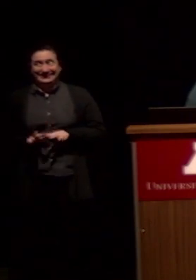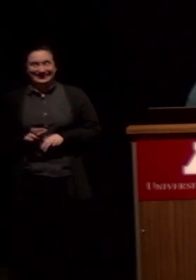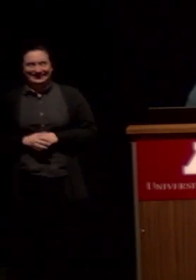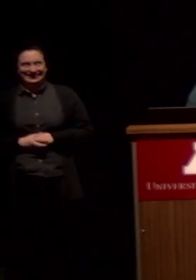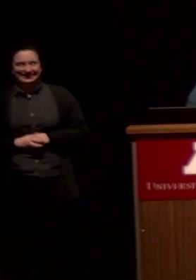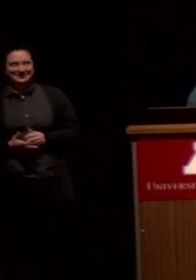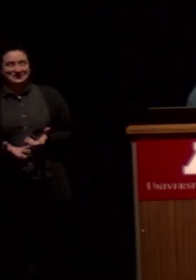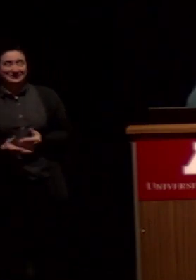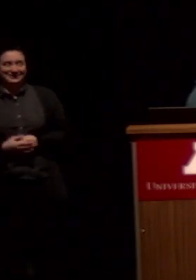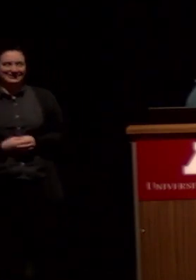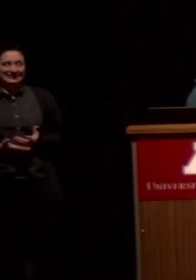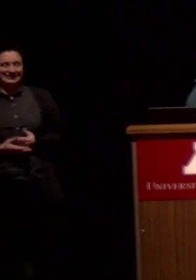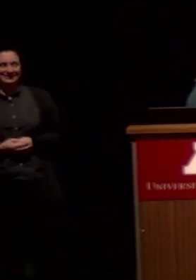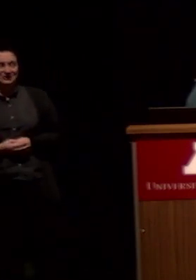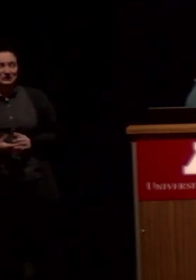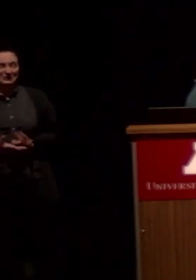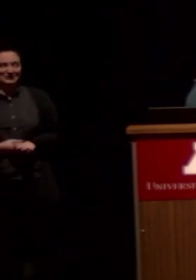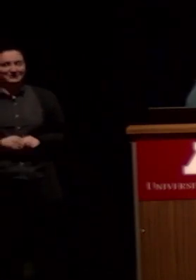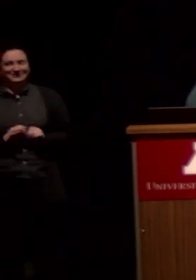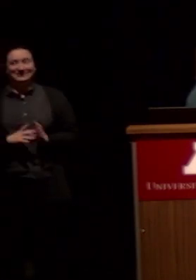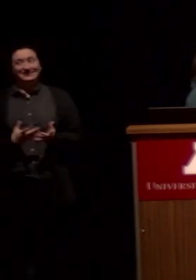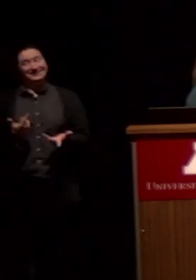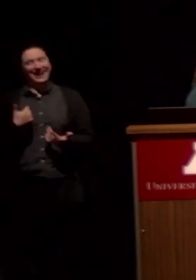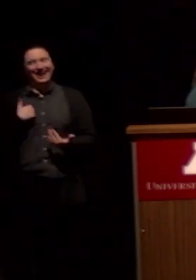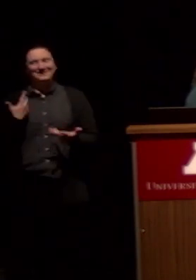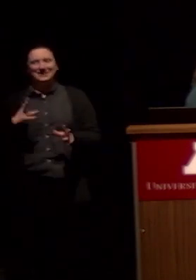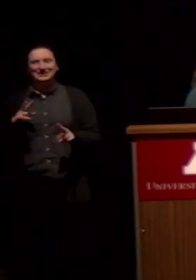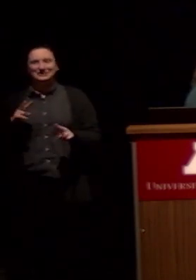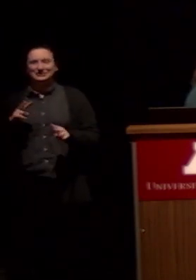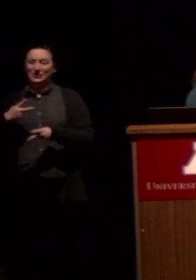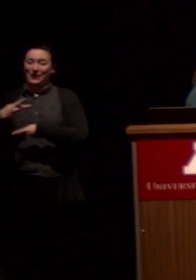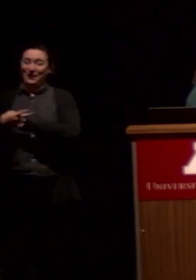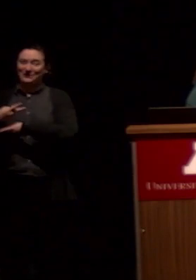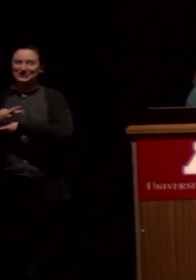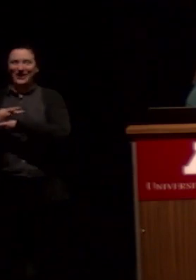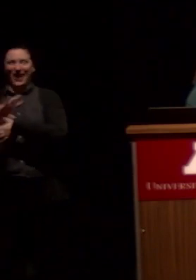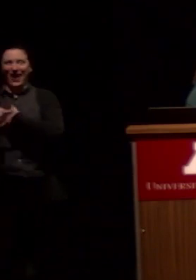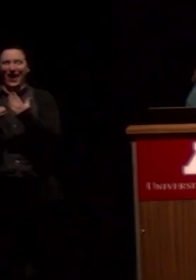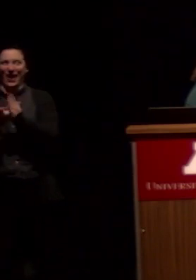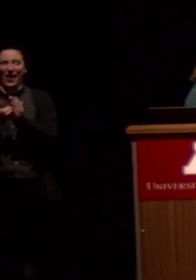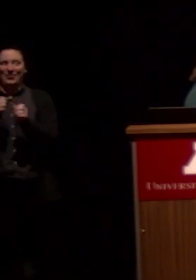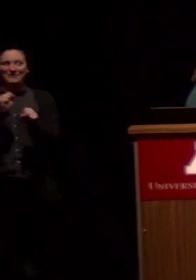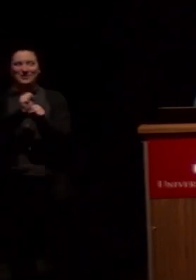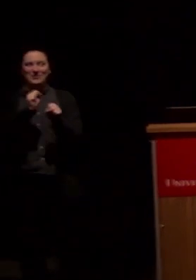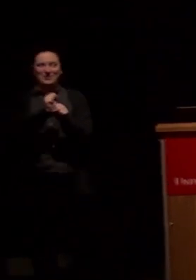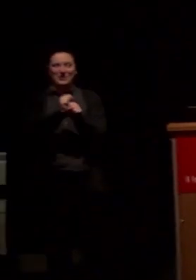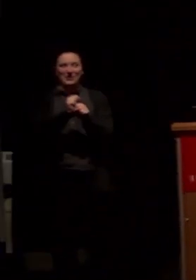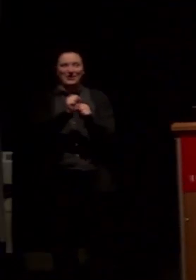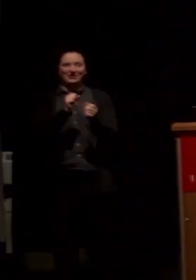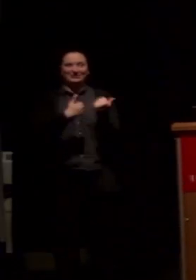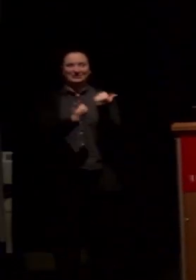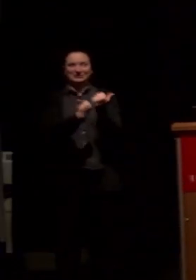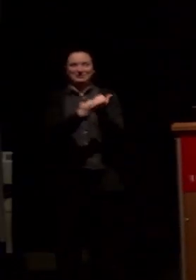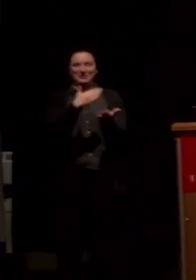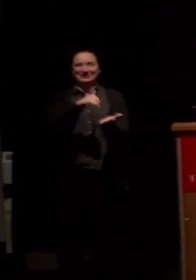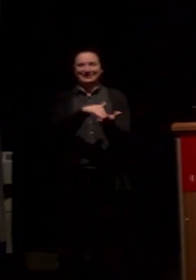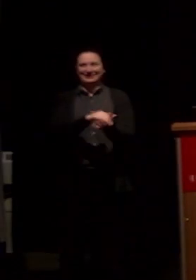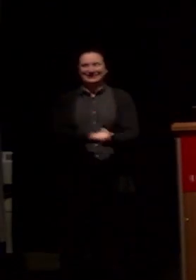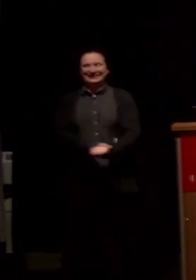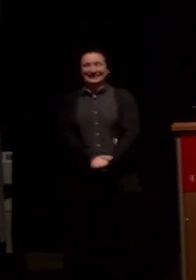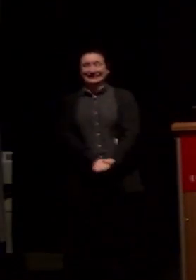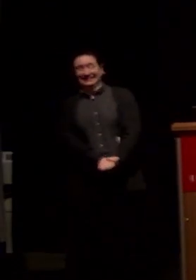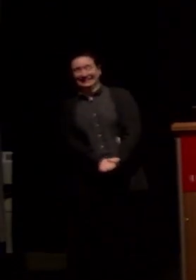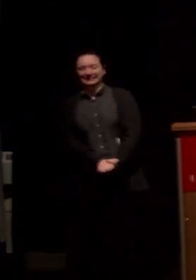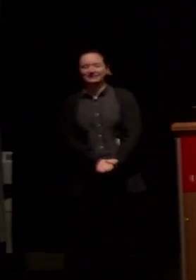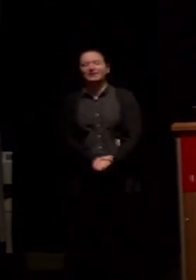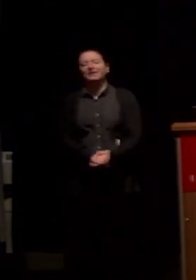during the second Dayton term, and oversaw all of the workforce centers all around the state, which is a